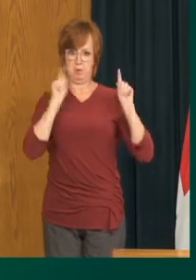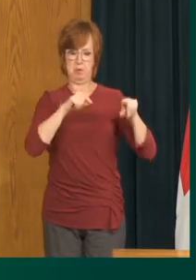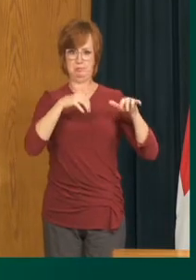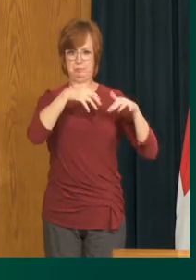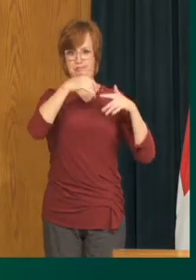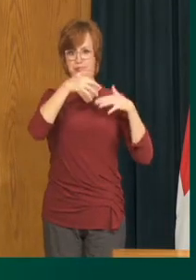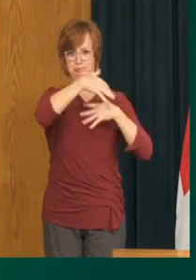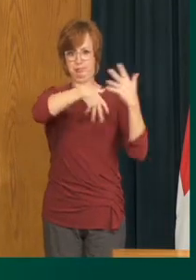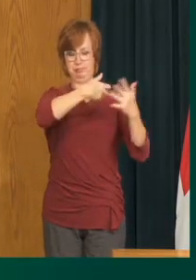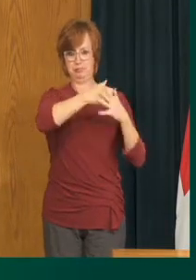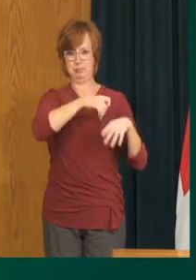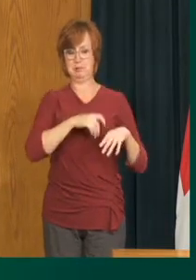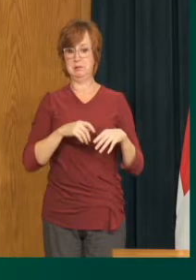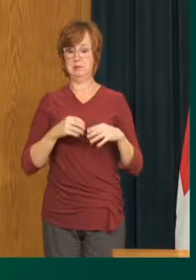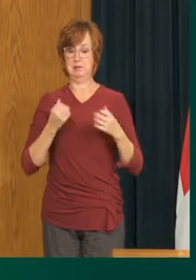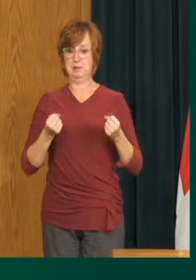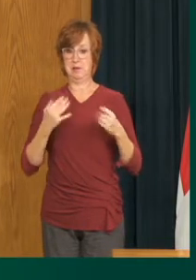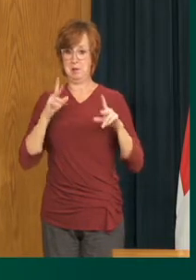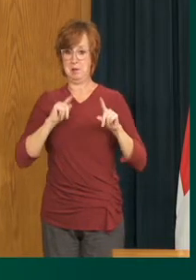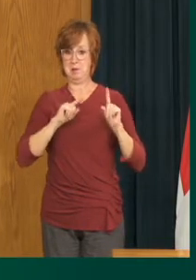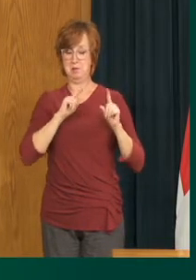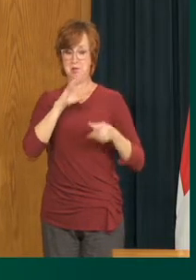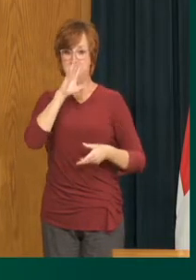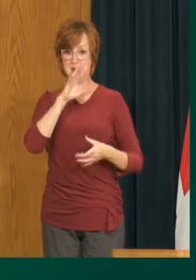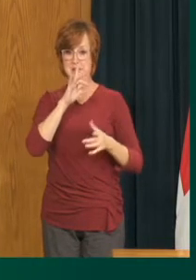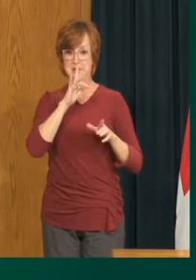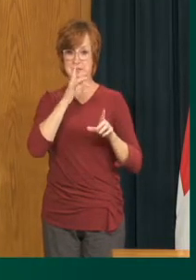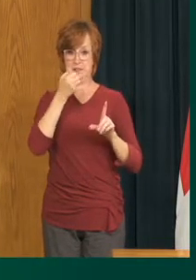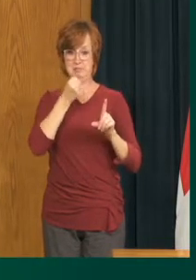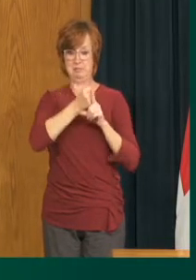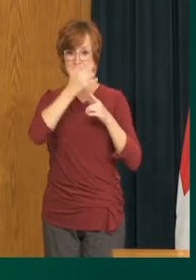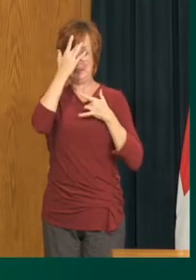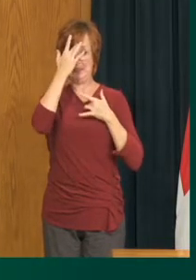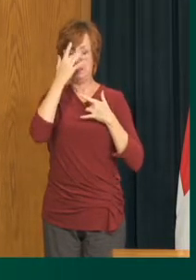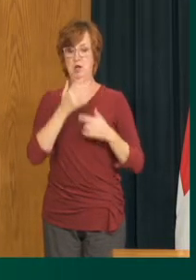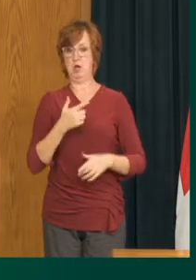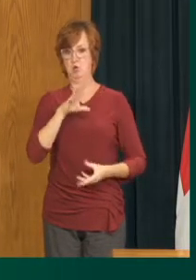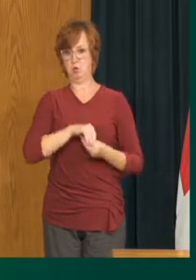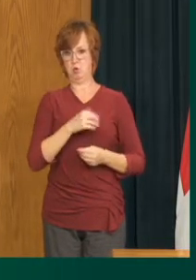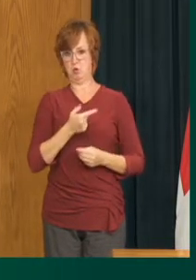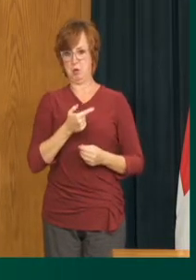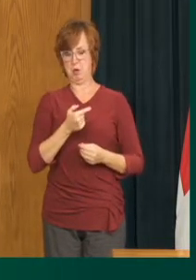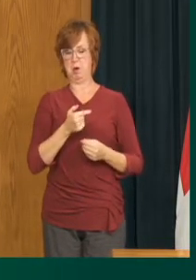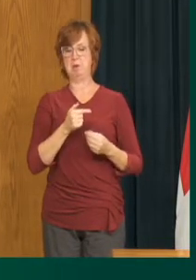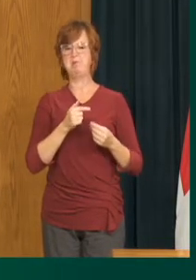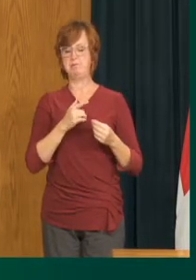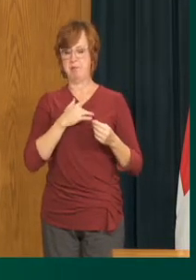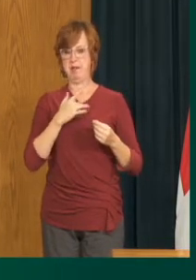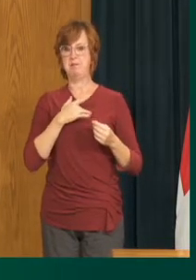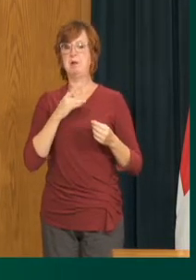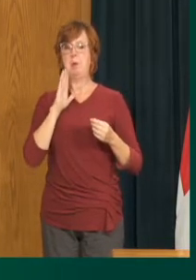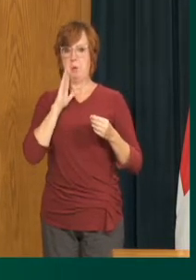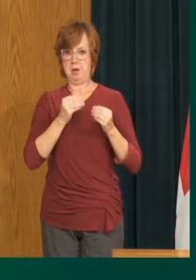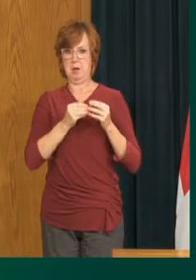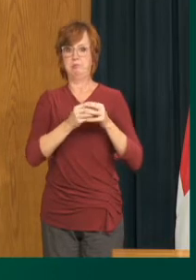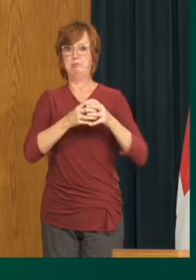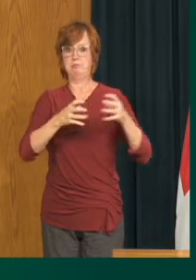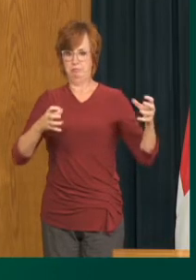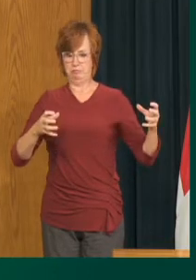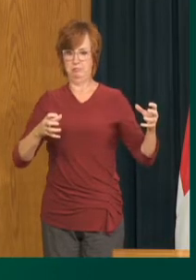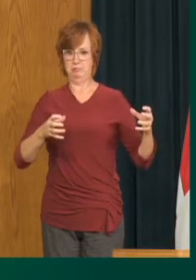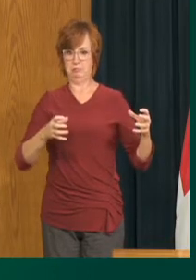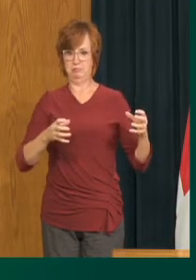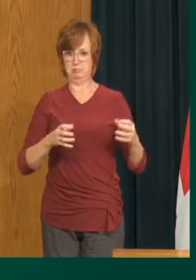now 21 cases that have been traced back to one gathering, and there will likely be a few more in the coming days. This is a